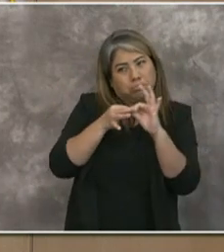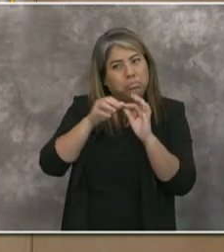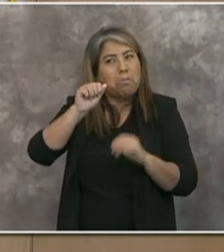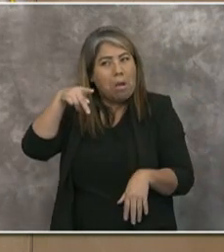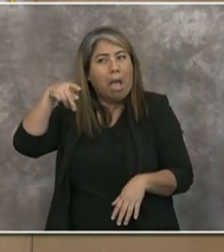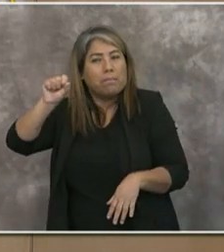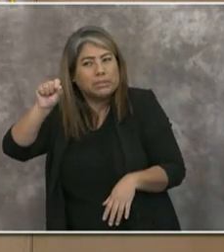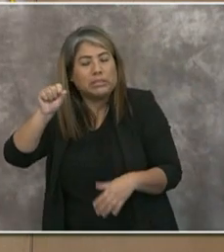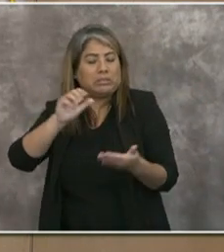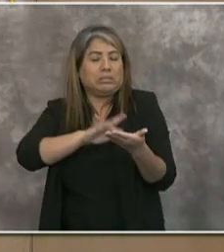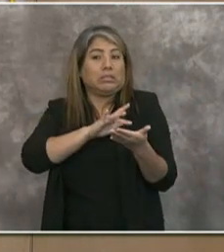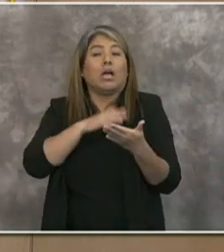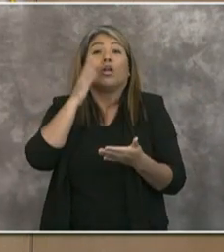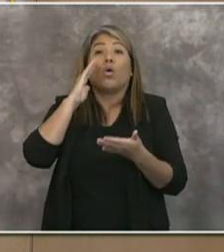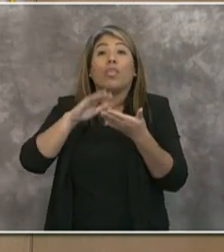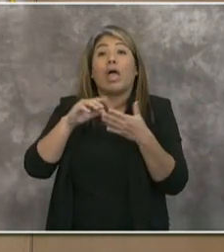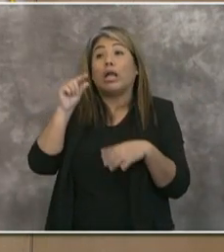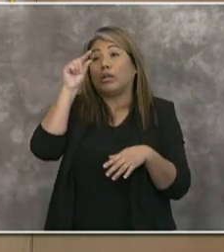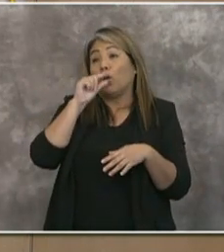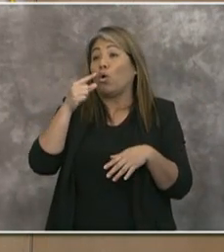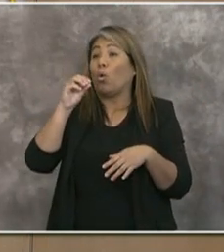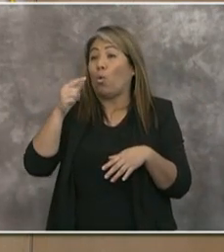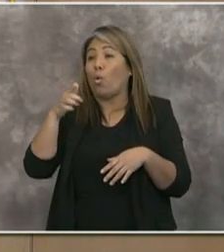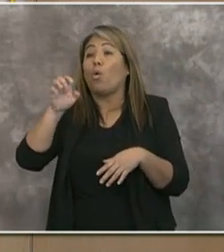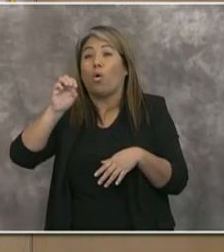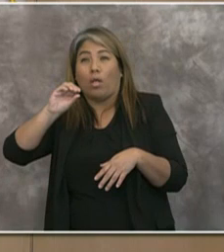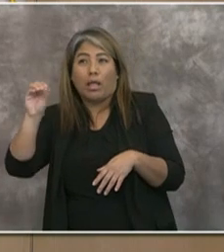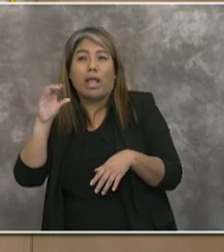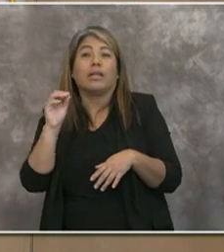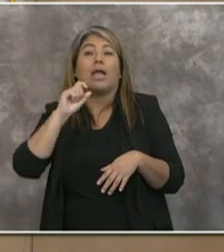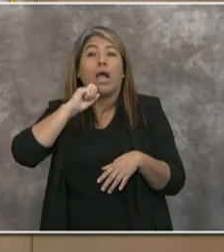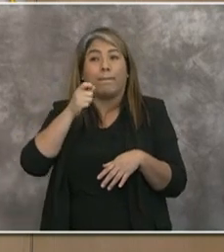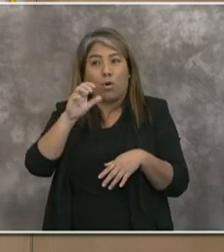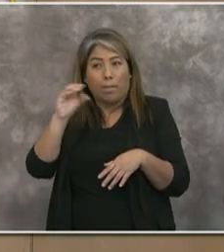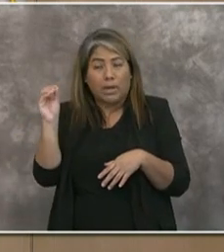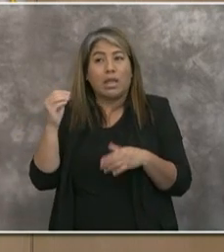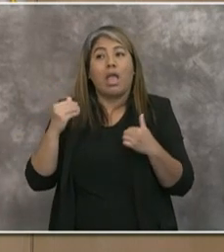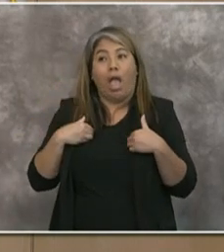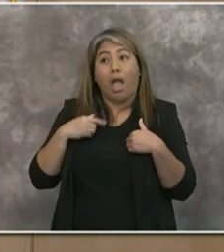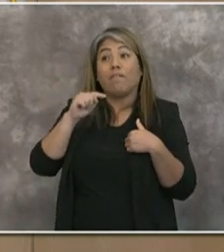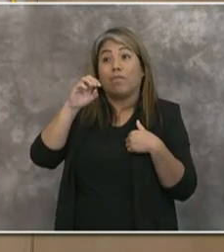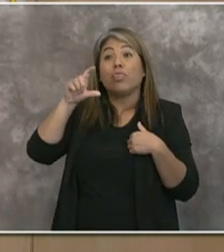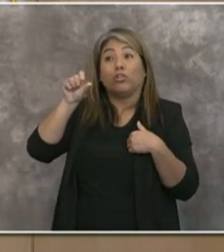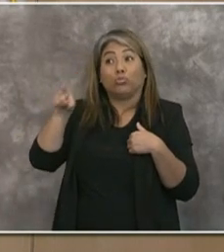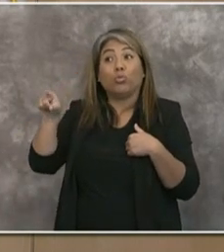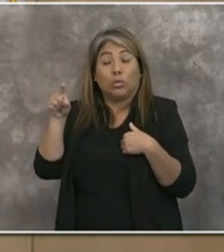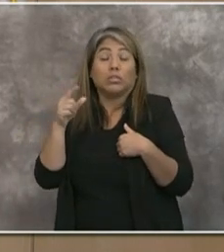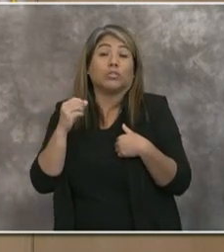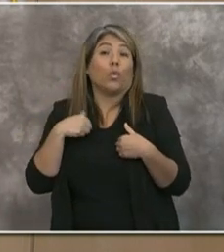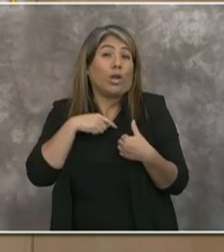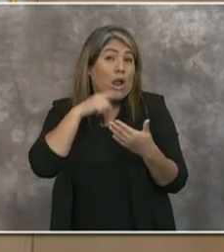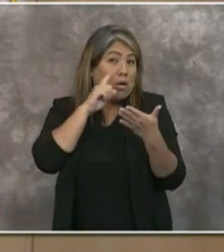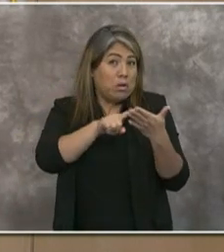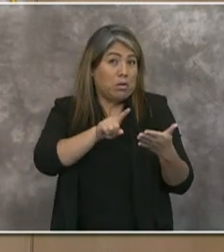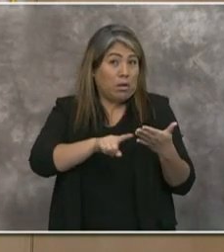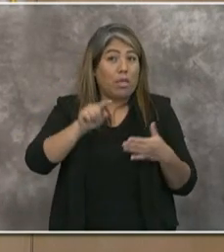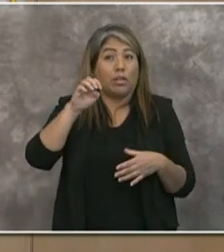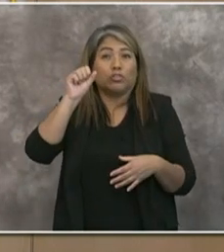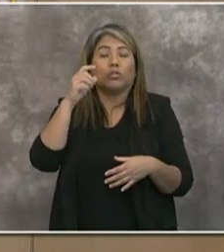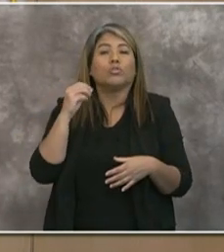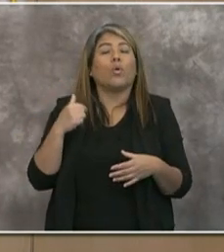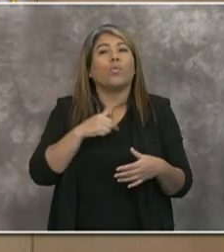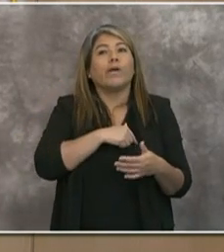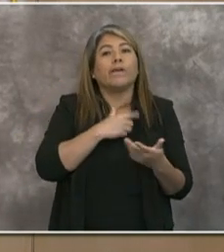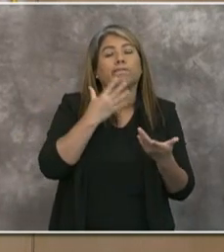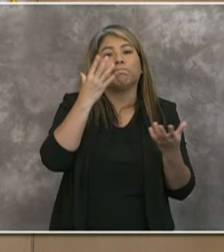We certainly know that Google and Apple have the tools, so we are exploring those tools and will land on